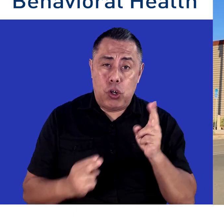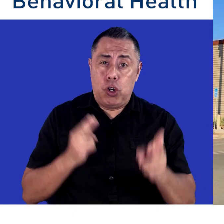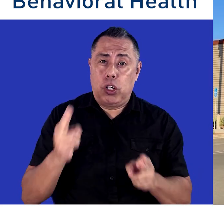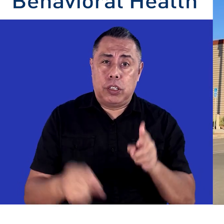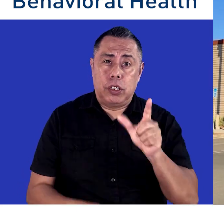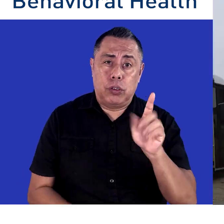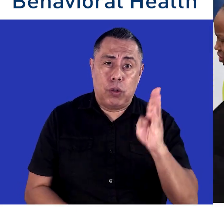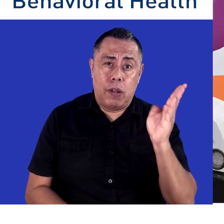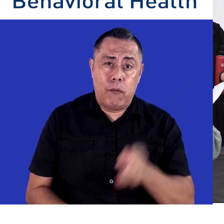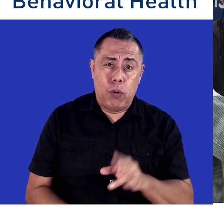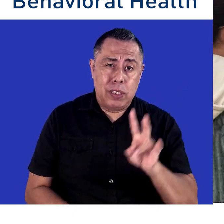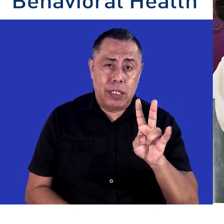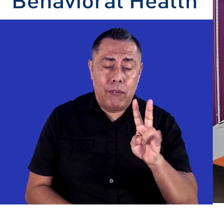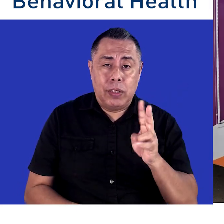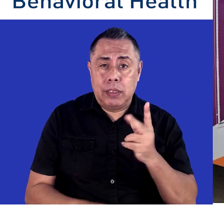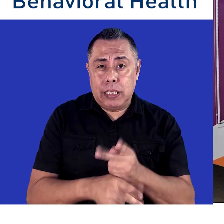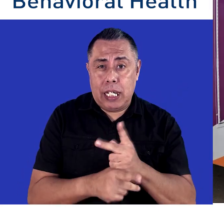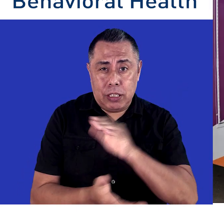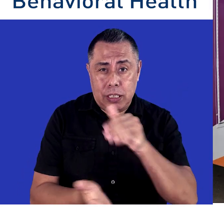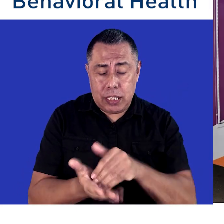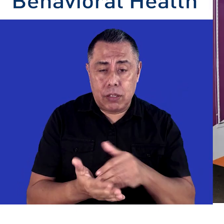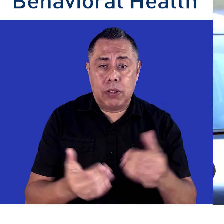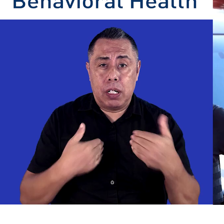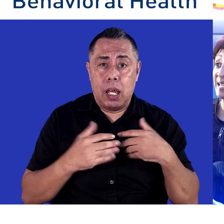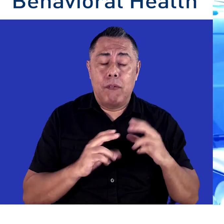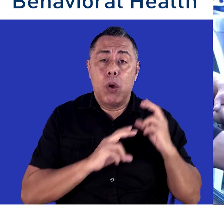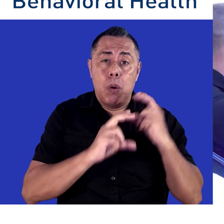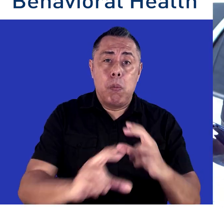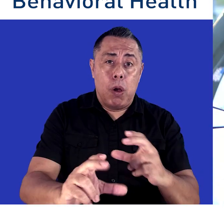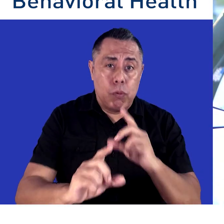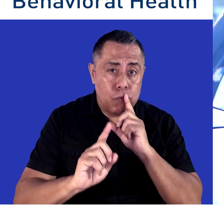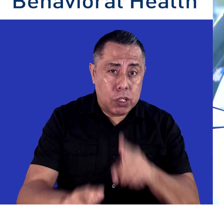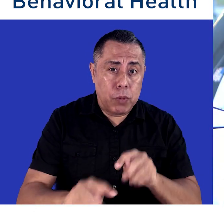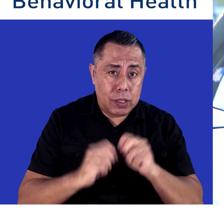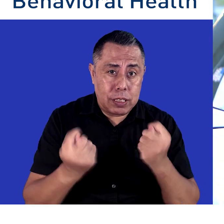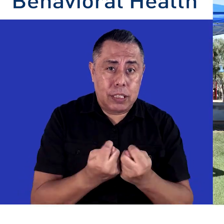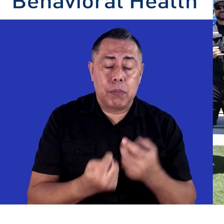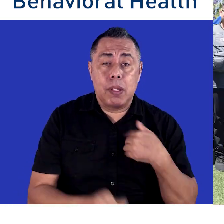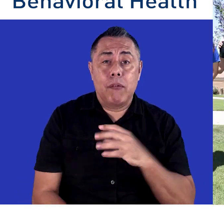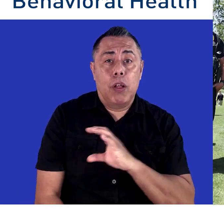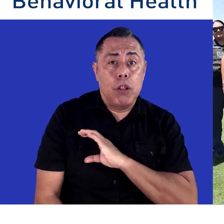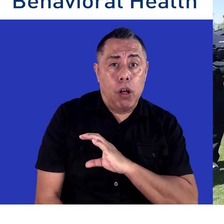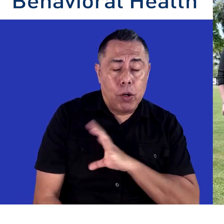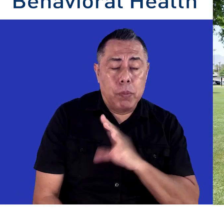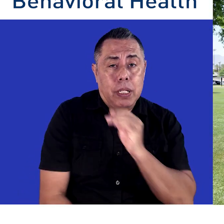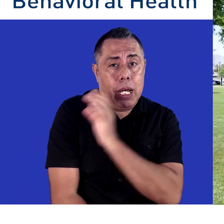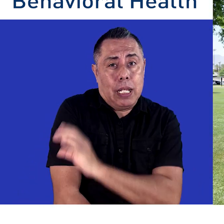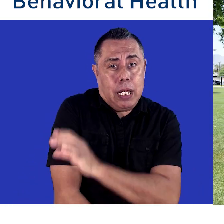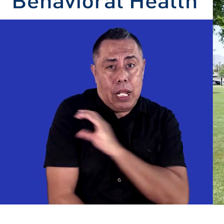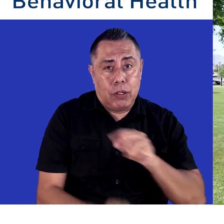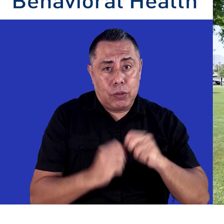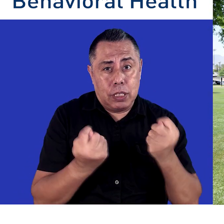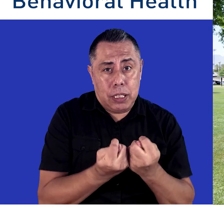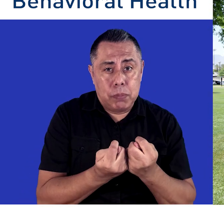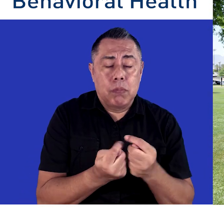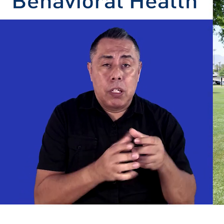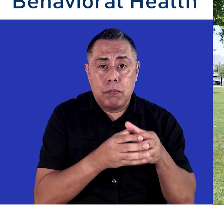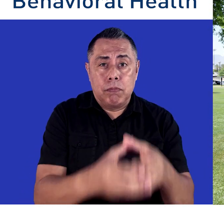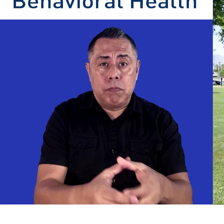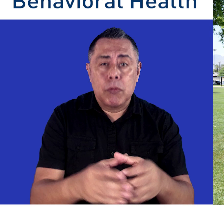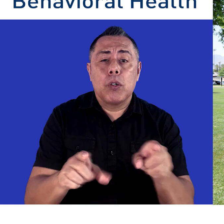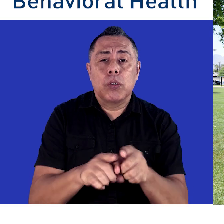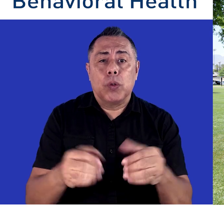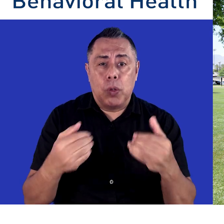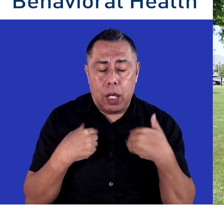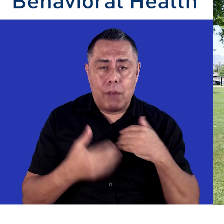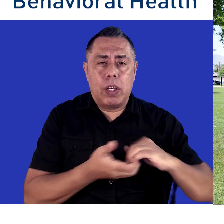centers, mobile crisis response teams, law enforcement and clinical therapist response teams, and the collaborative courts,